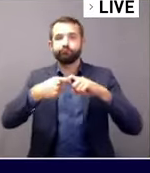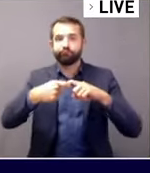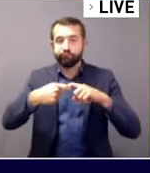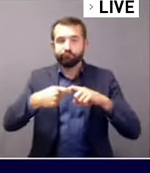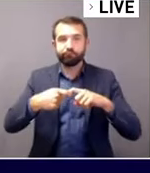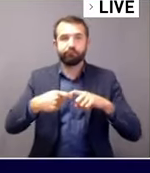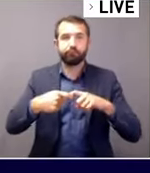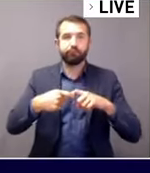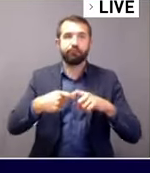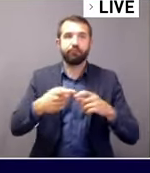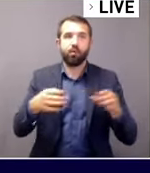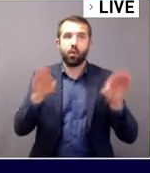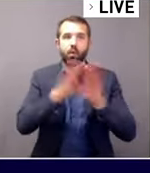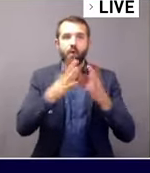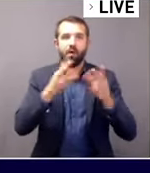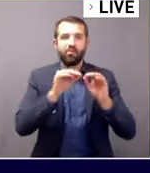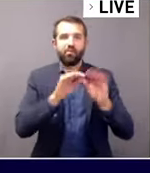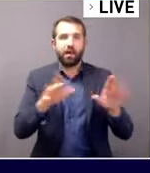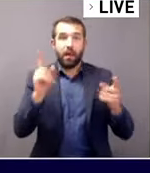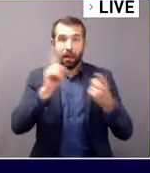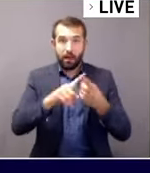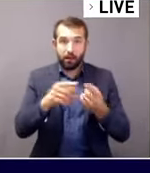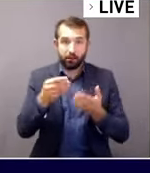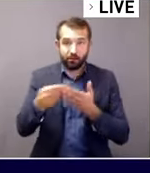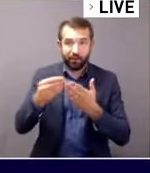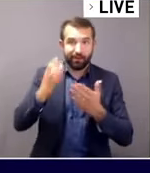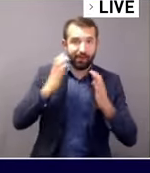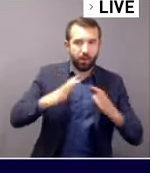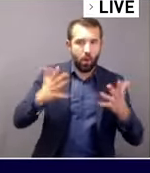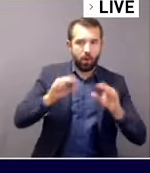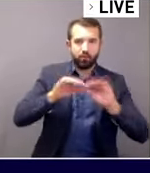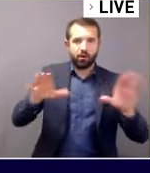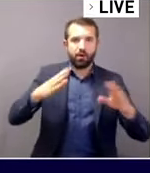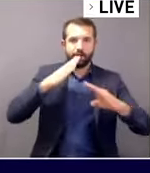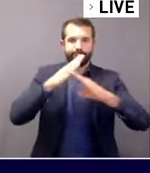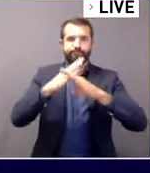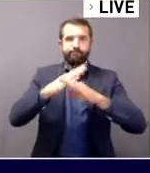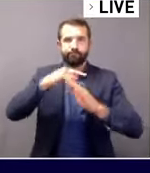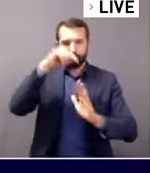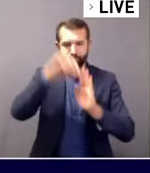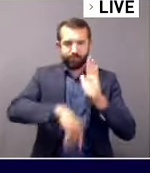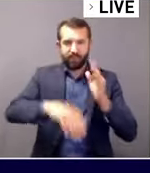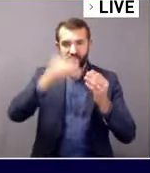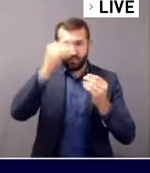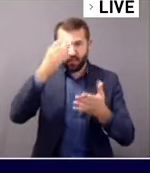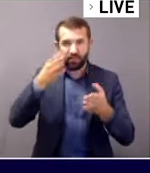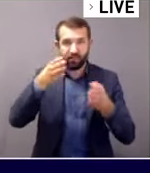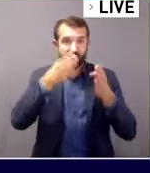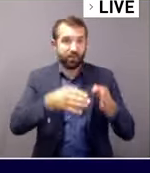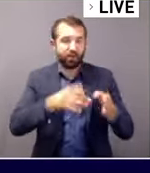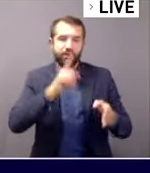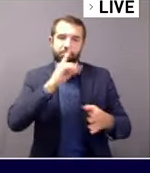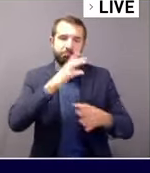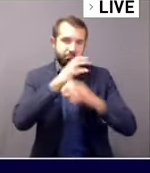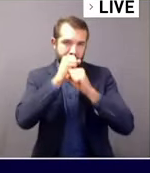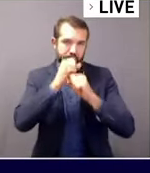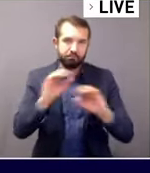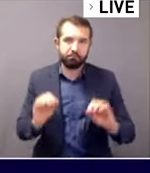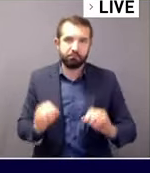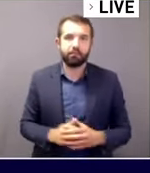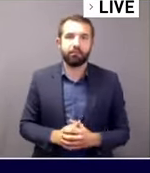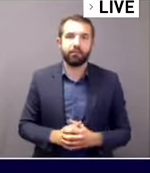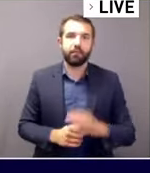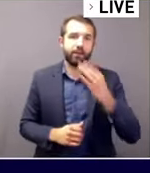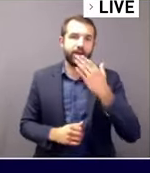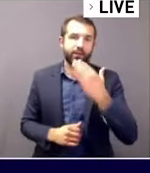But unfortunately, Joe, I can't really comment anything more on individual cases. Thank you. Yep,